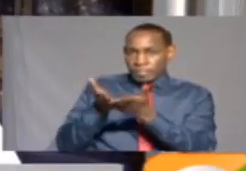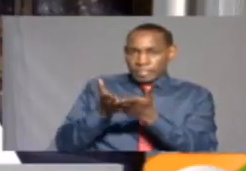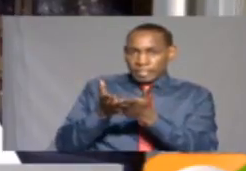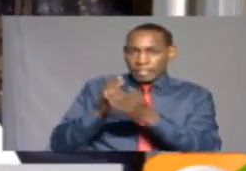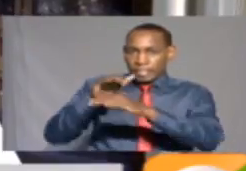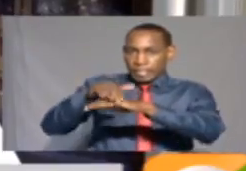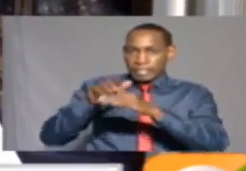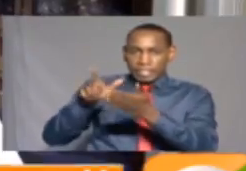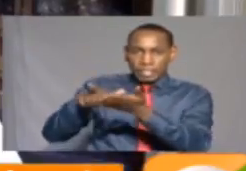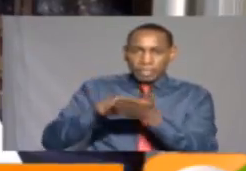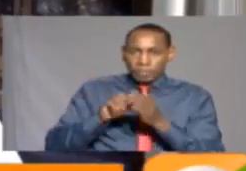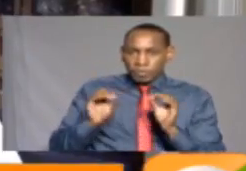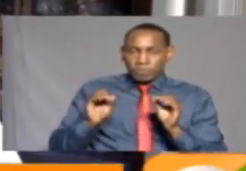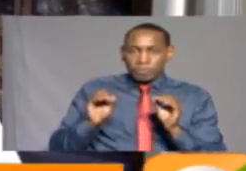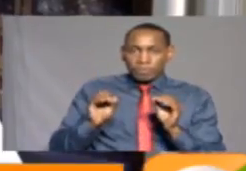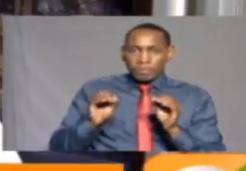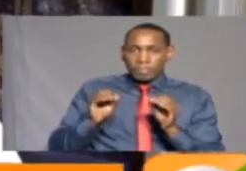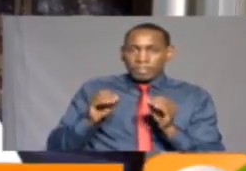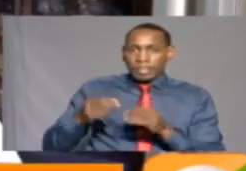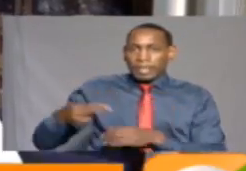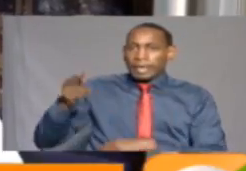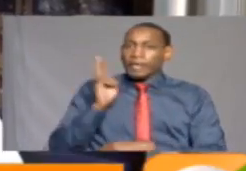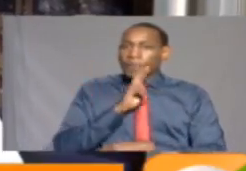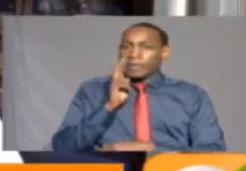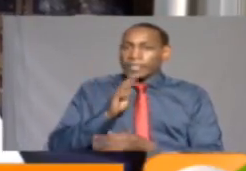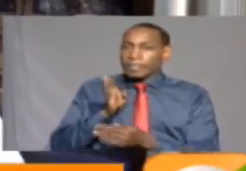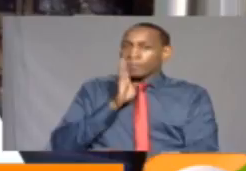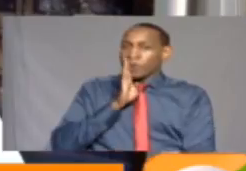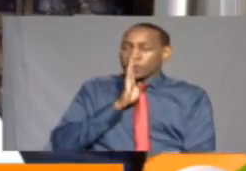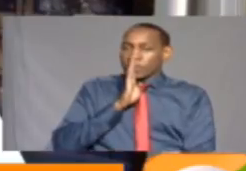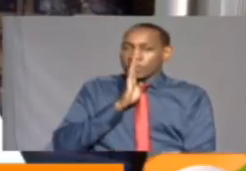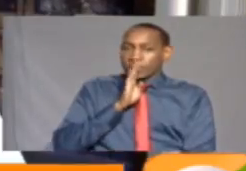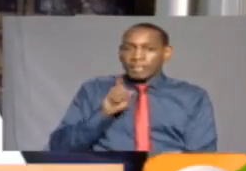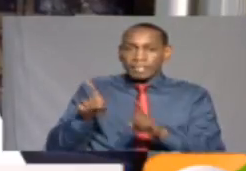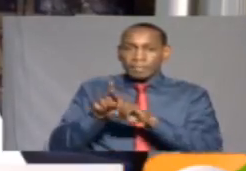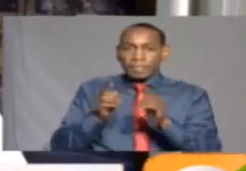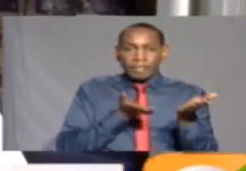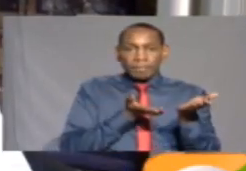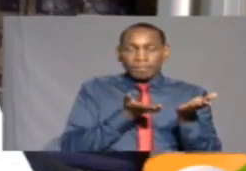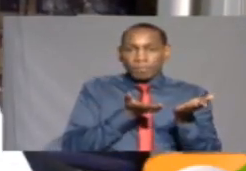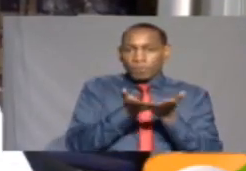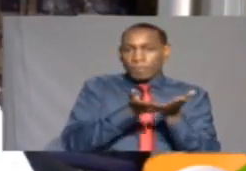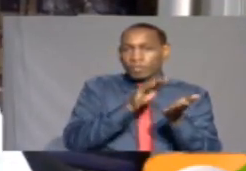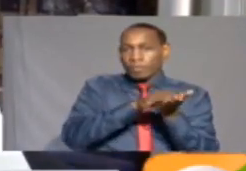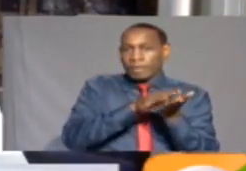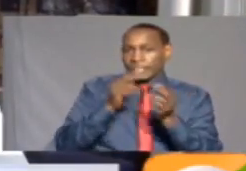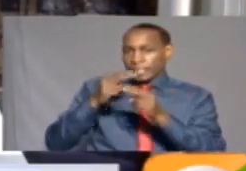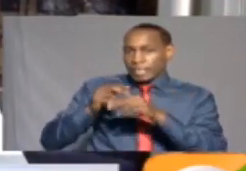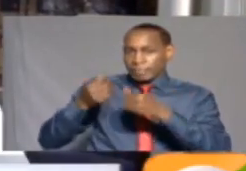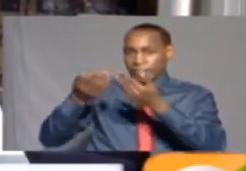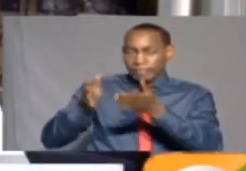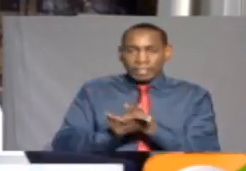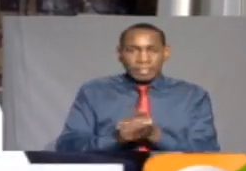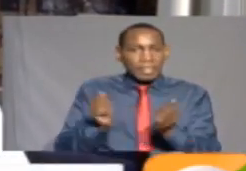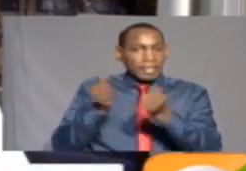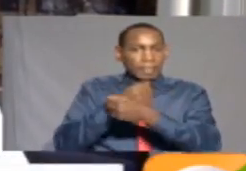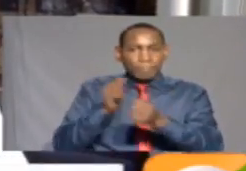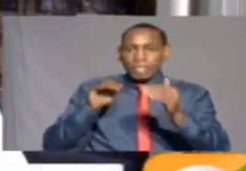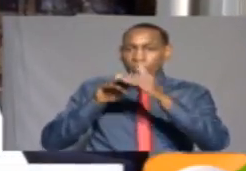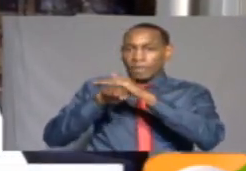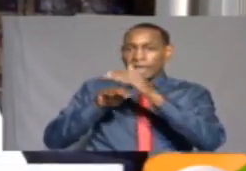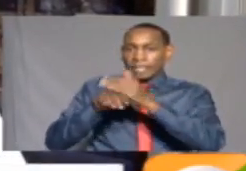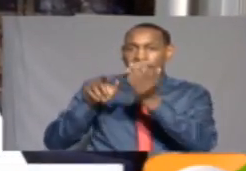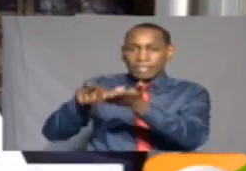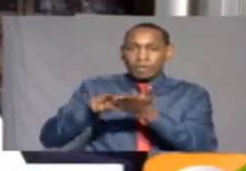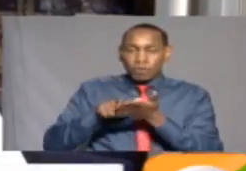enterprises and the high risk borrowers, as the commercial banks are calling it, have not been able to access credit,